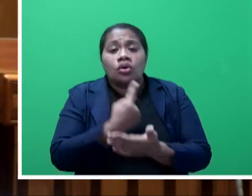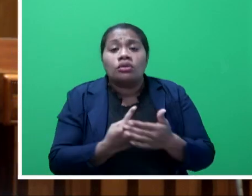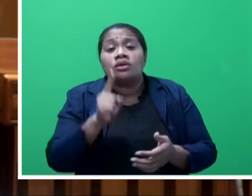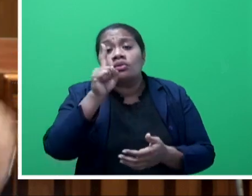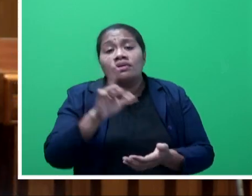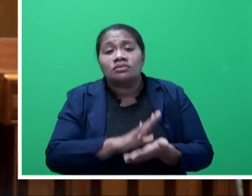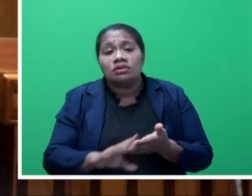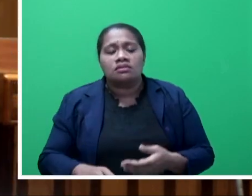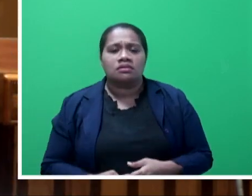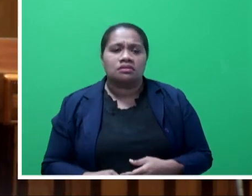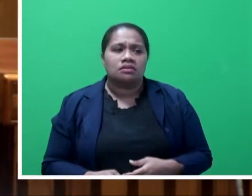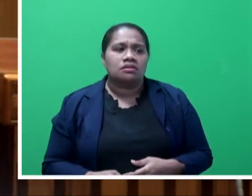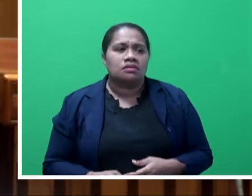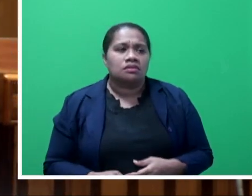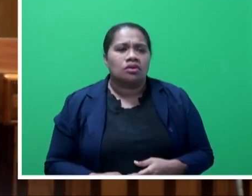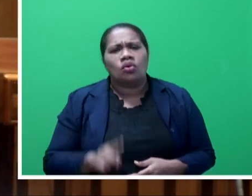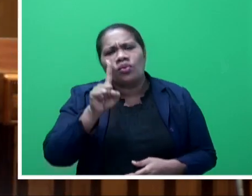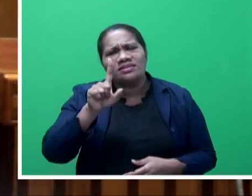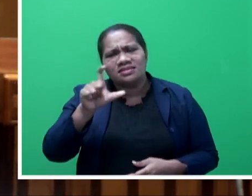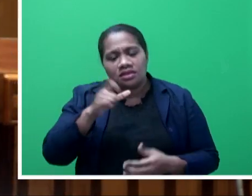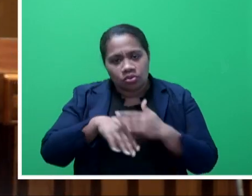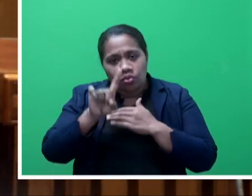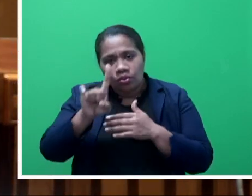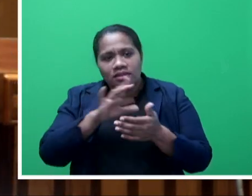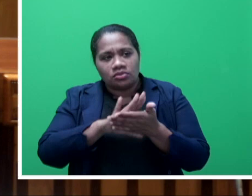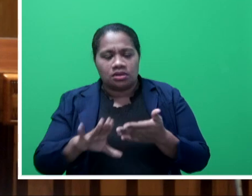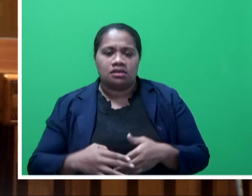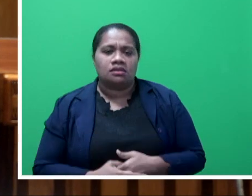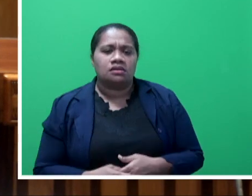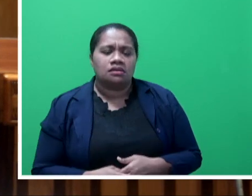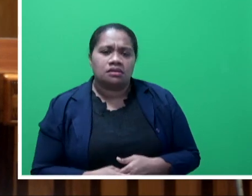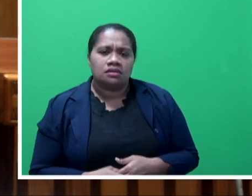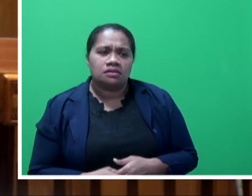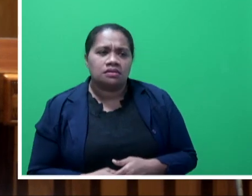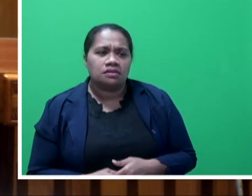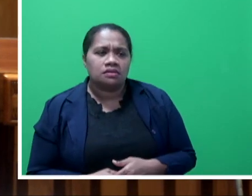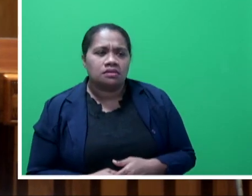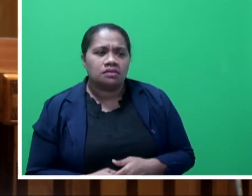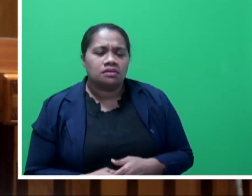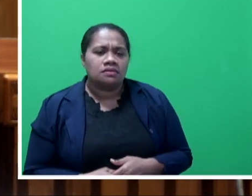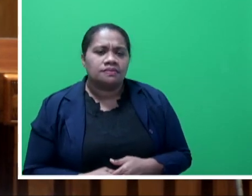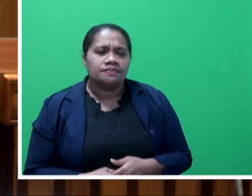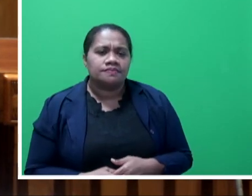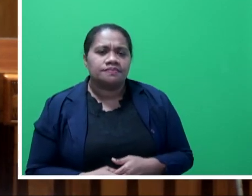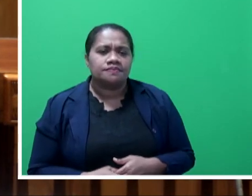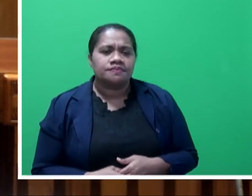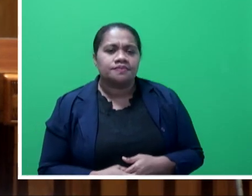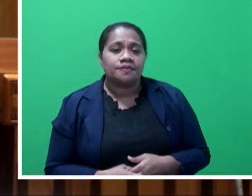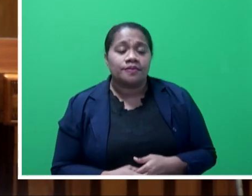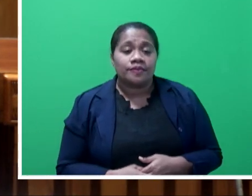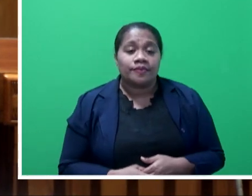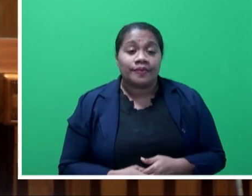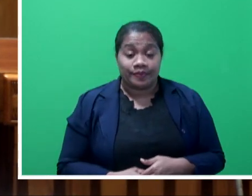or 1 cent in a dollar. $1 in $100. And one of the permutations you